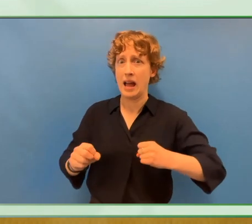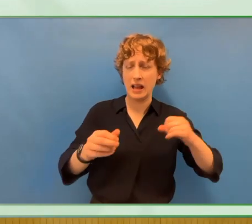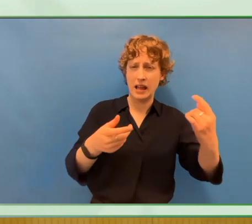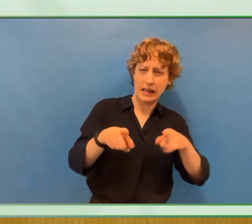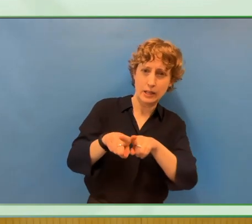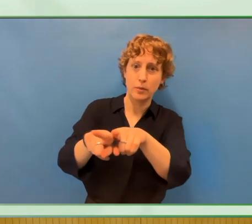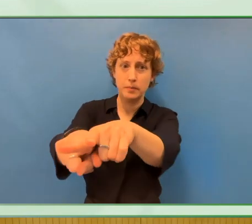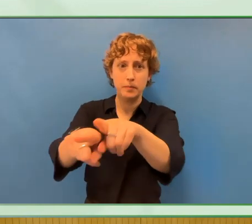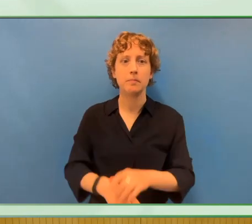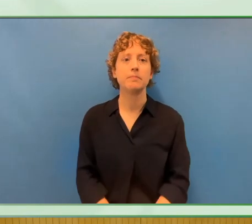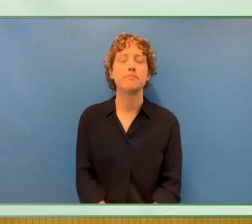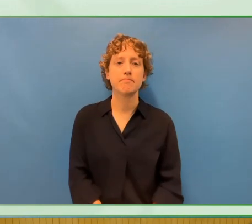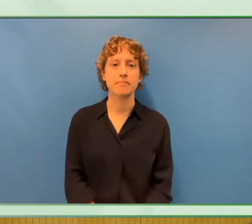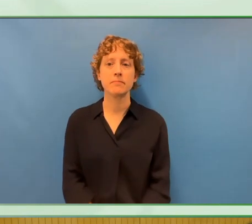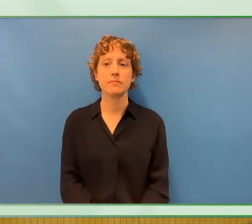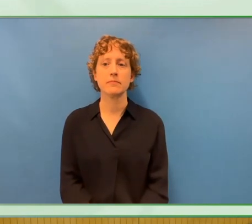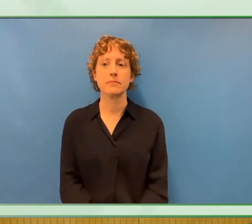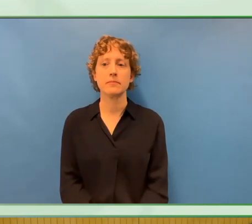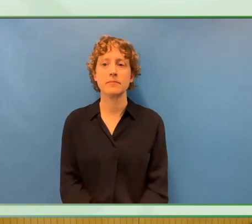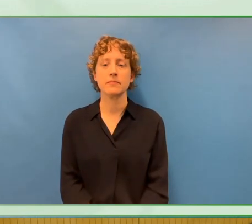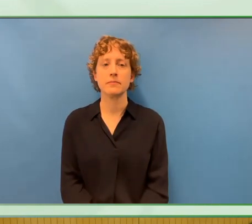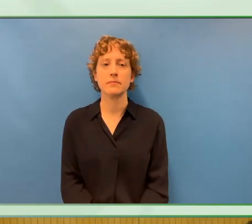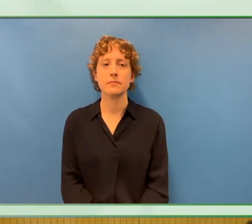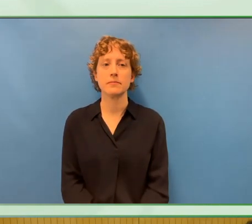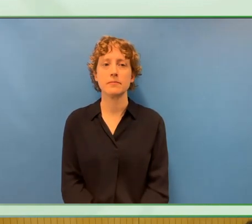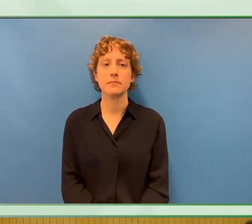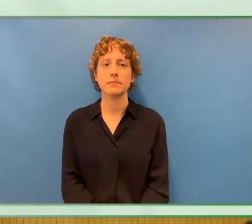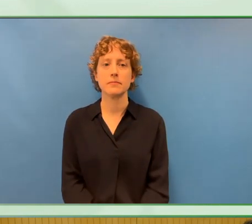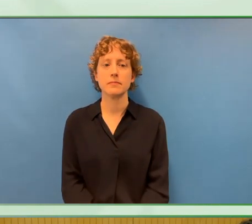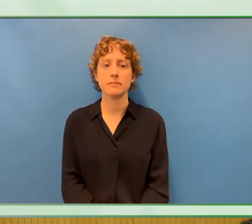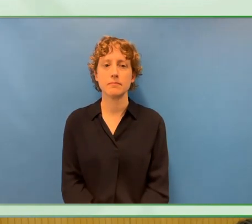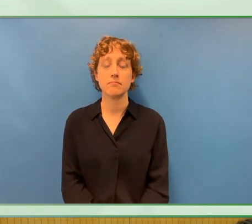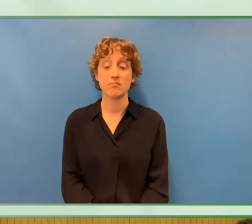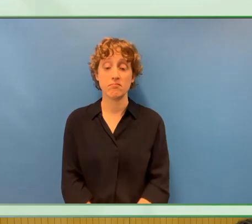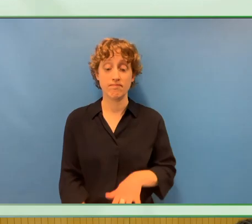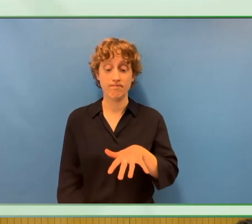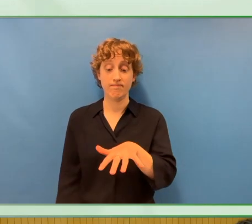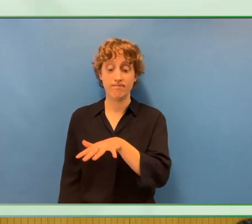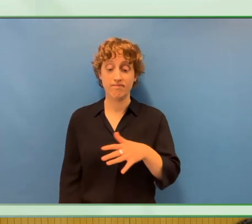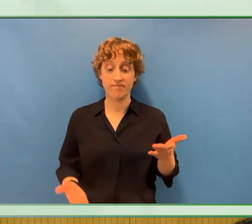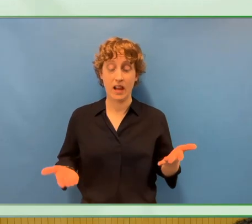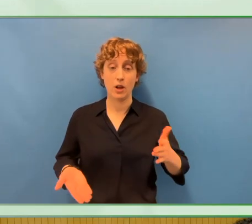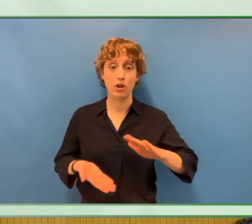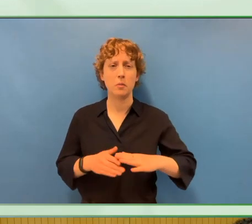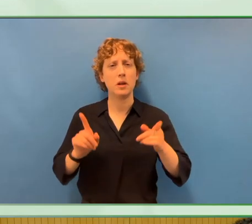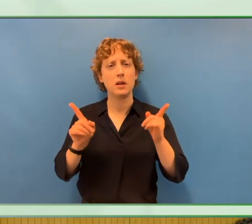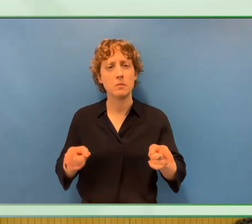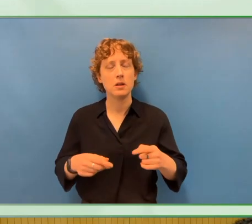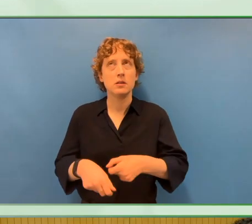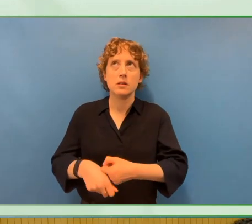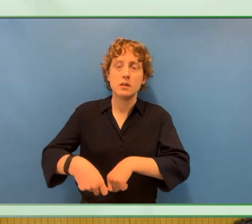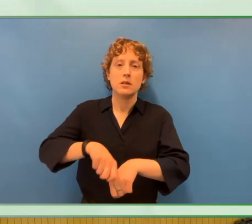think we need real difficult conversations in our community now. I mean, I sat in a room this week and heard a